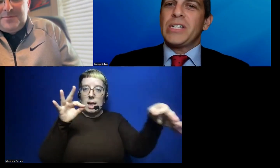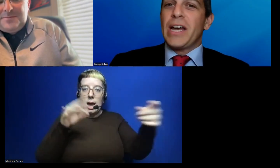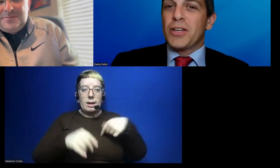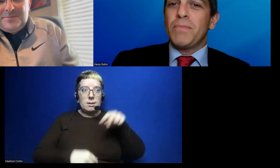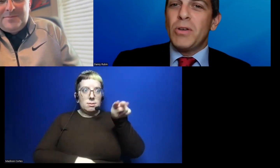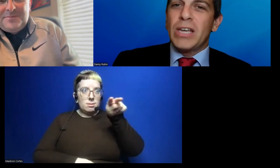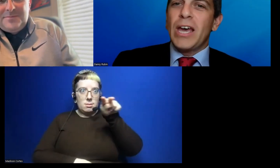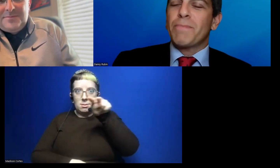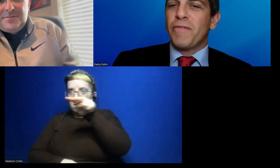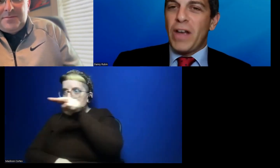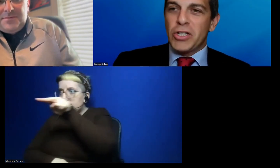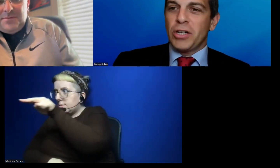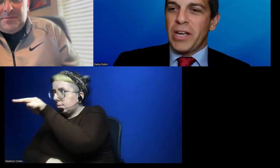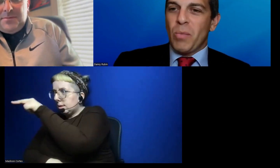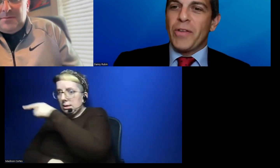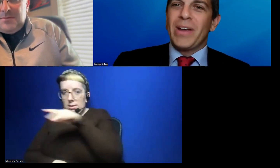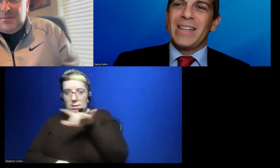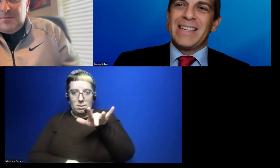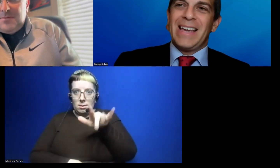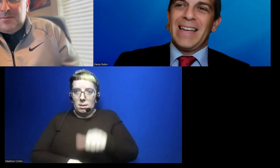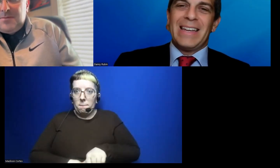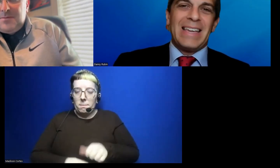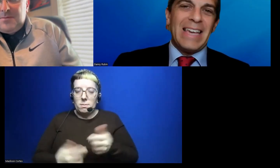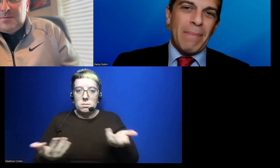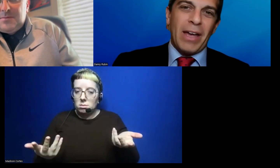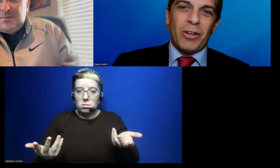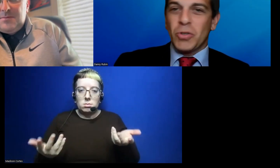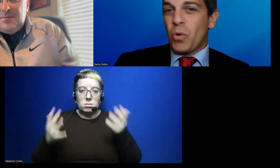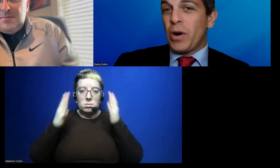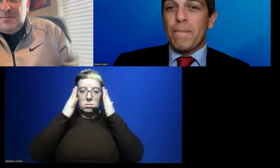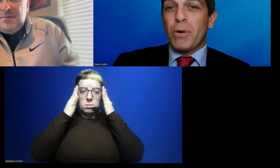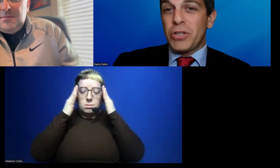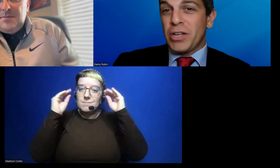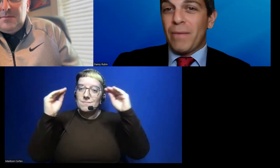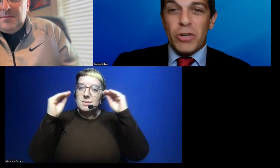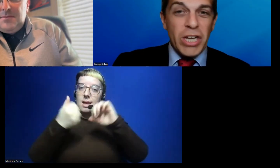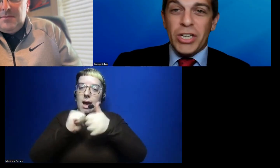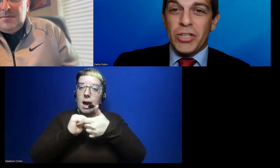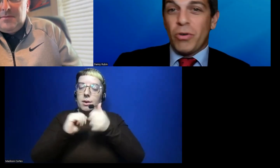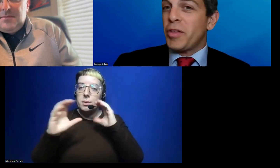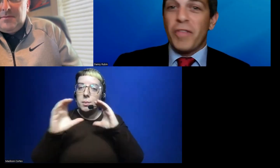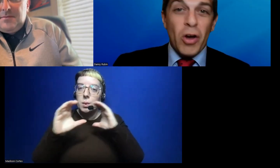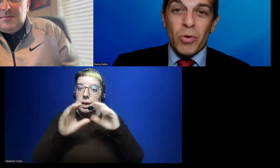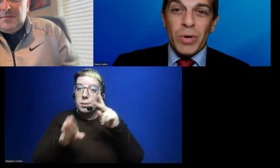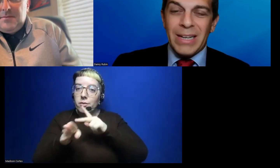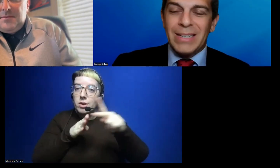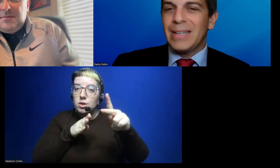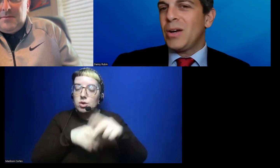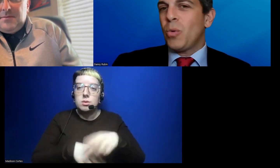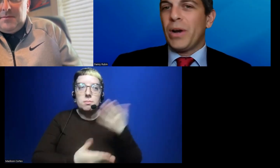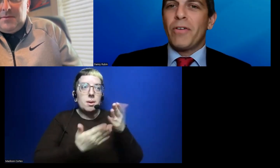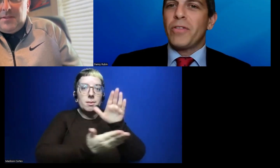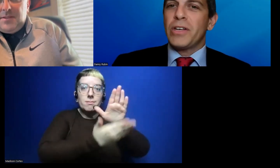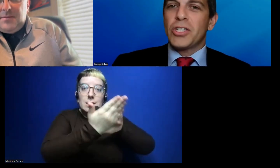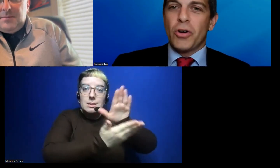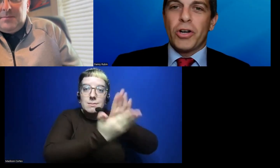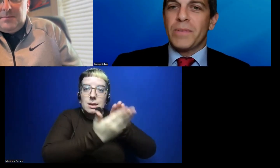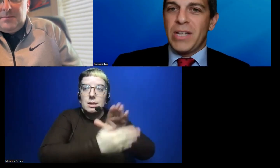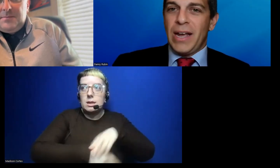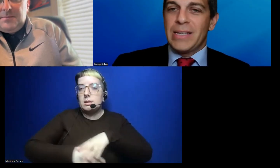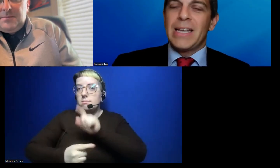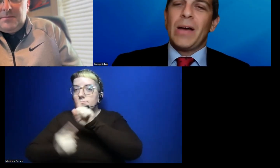teach students how to communicate professionally, whether it's in emails or in-person conversations or on the phone, whatever